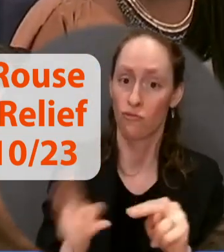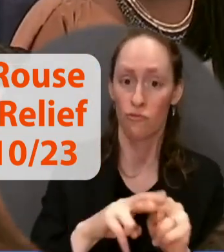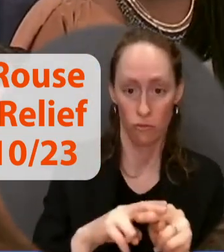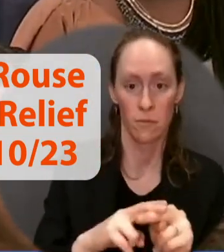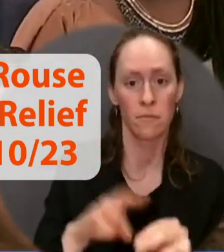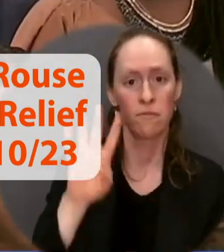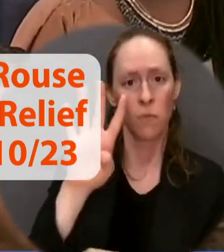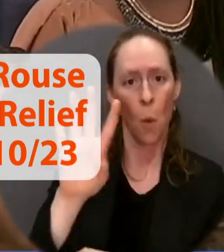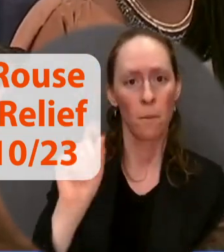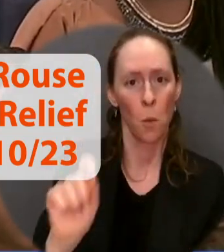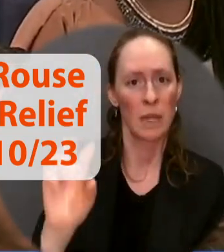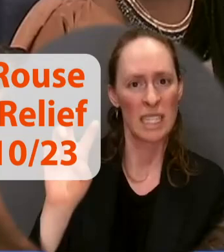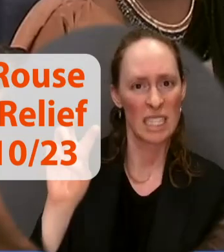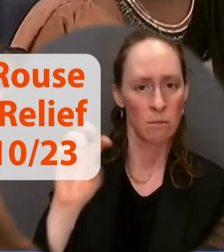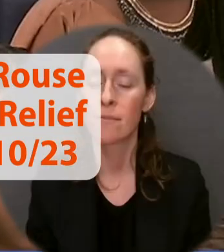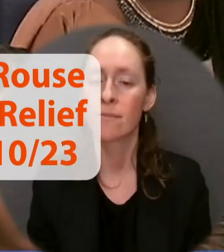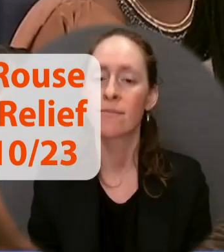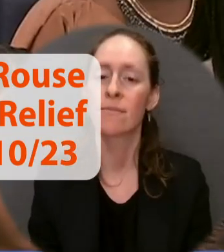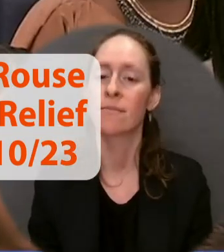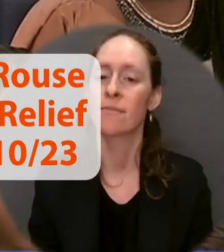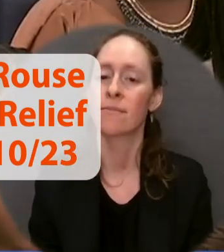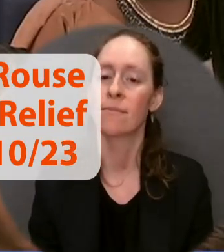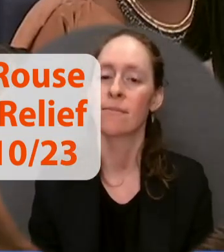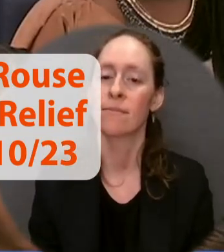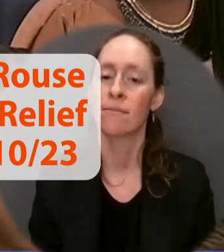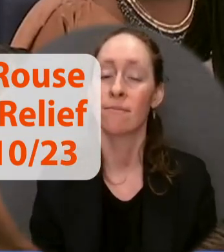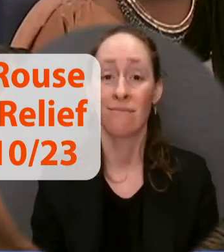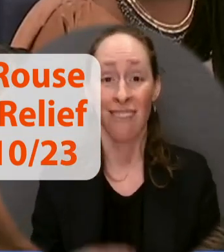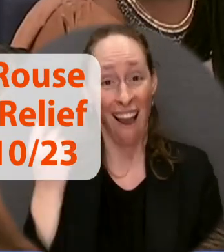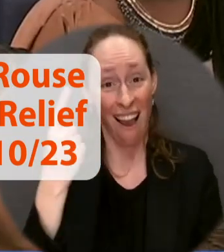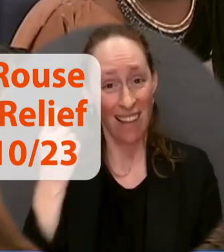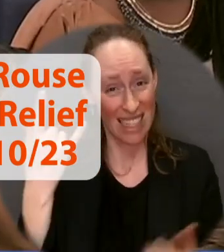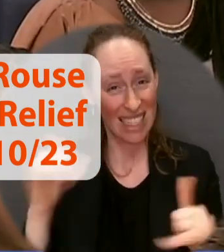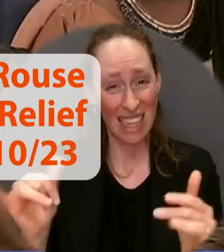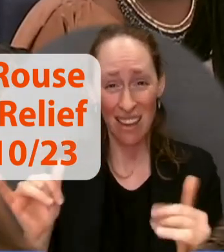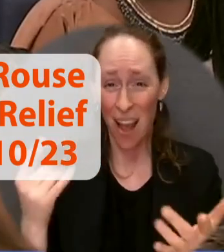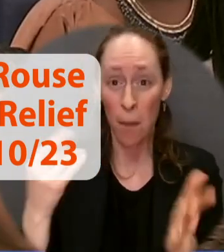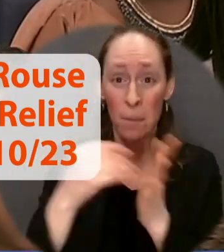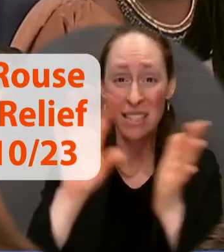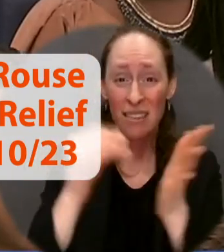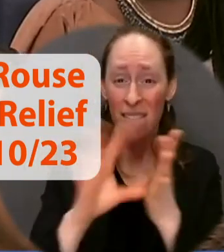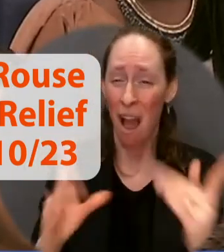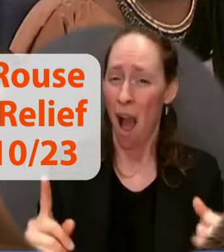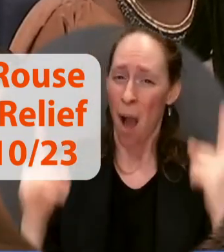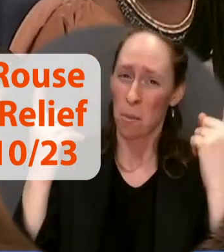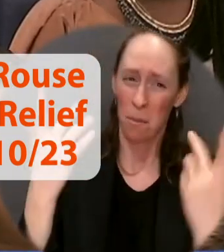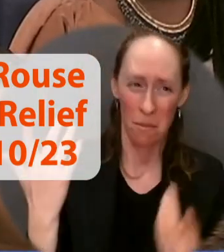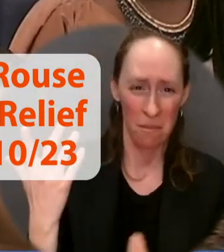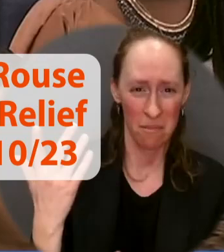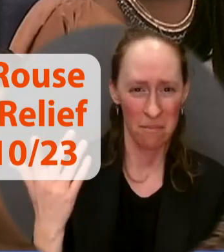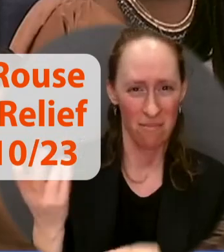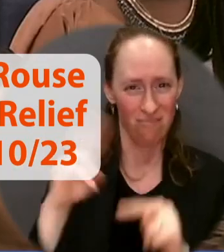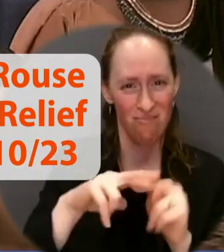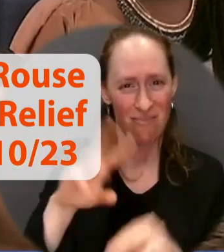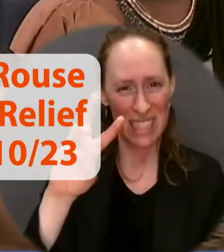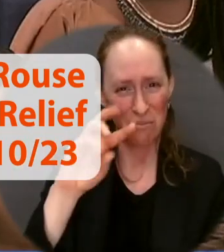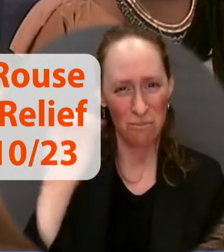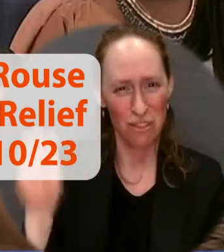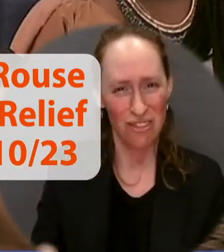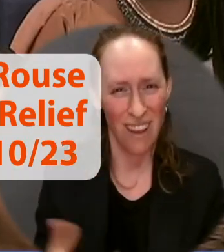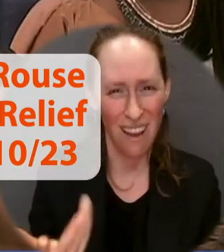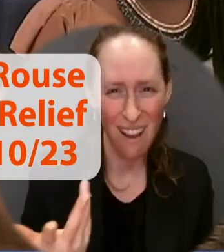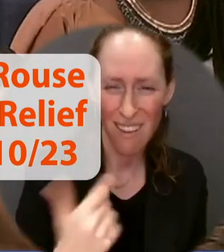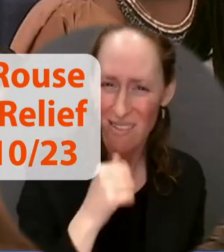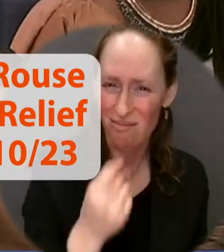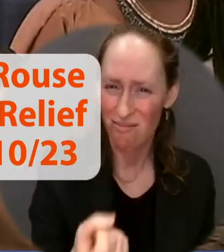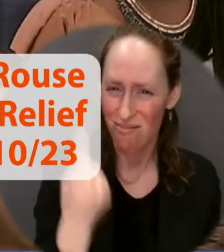CPI inflation is 6.4%. Inflation has been outpacing wages for about a year and a half. When can Americans expect